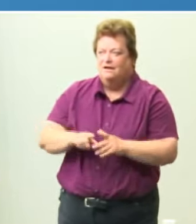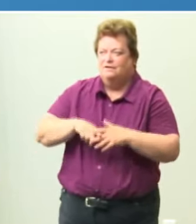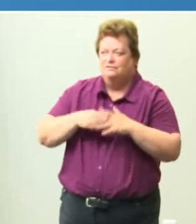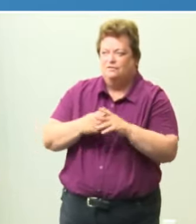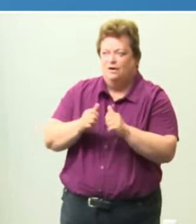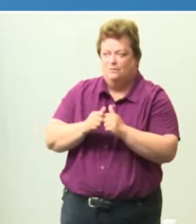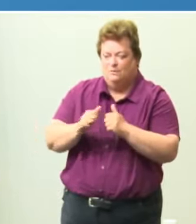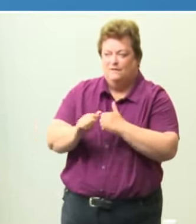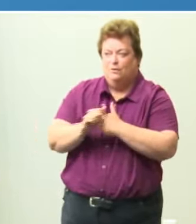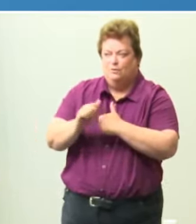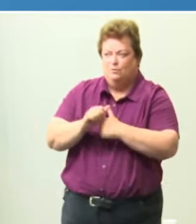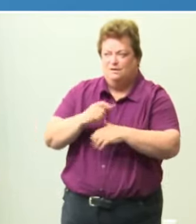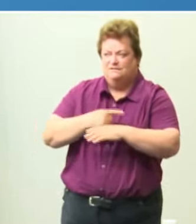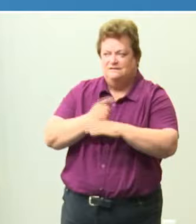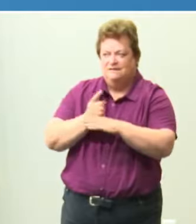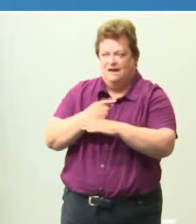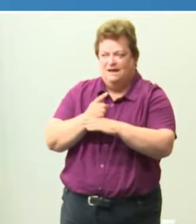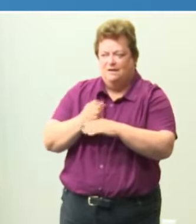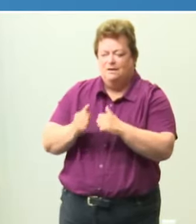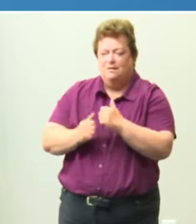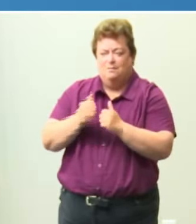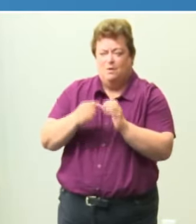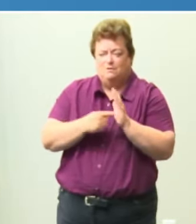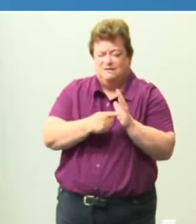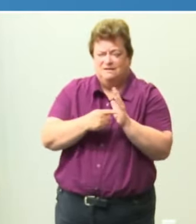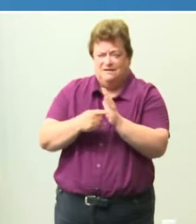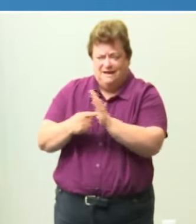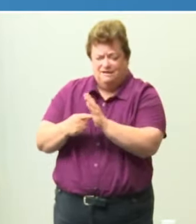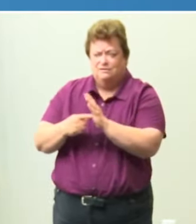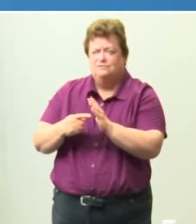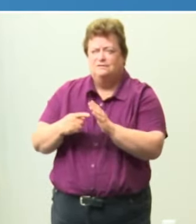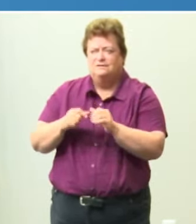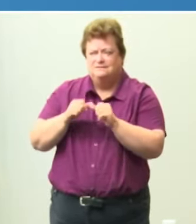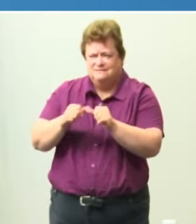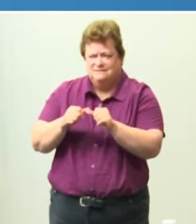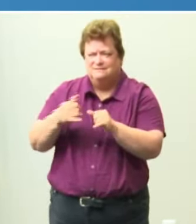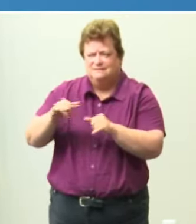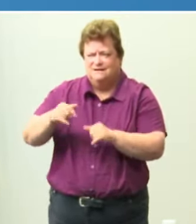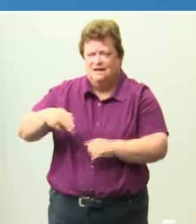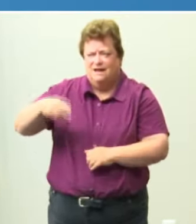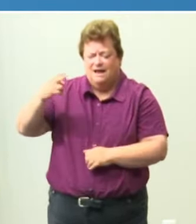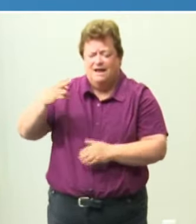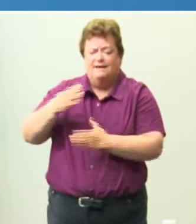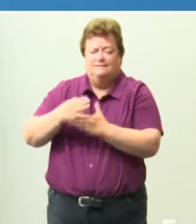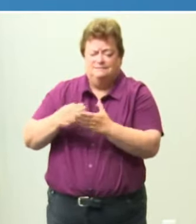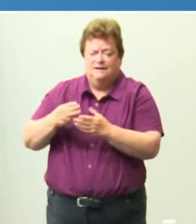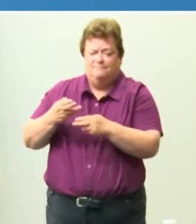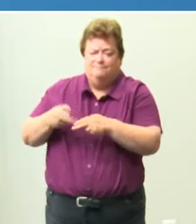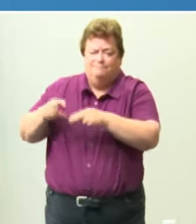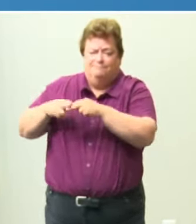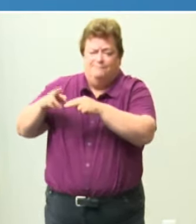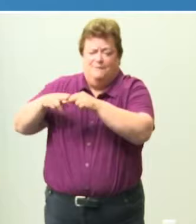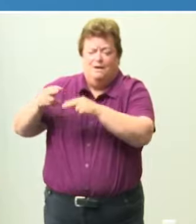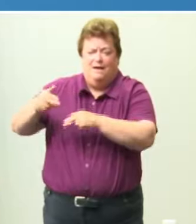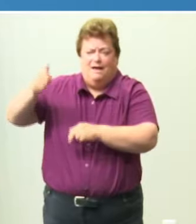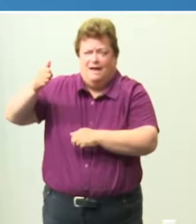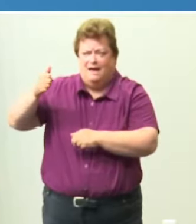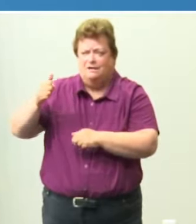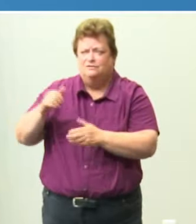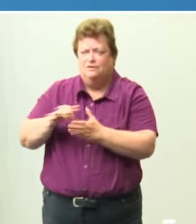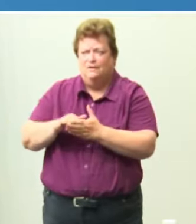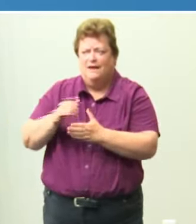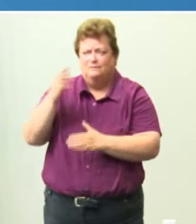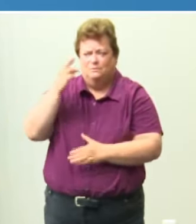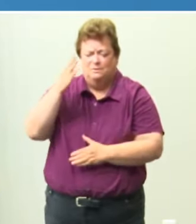with our risk dial. Most of our indicators remain high and some move slightly higher. For this reason, the risk